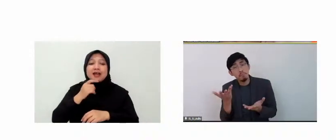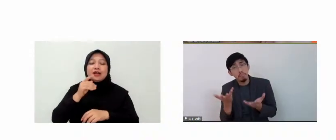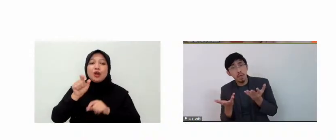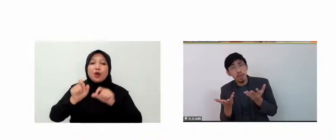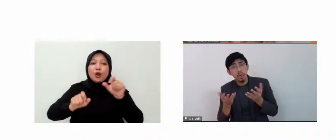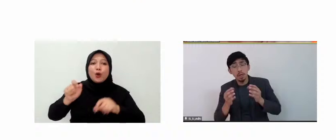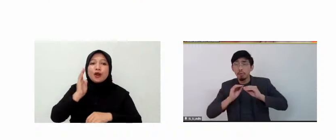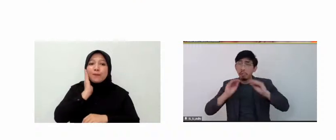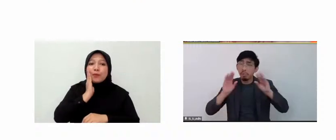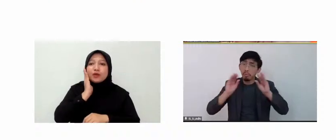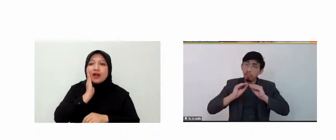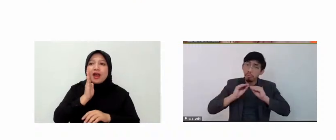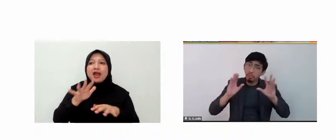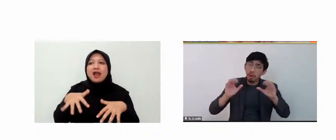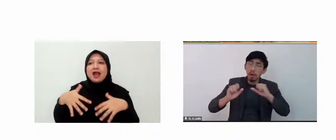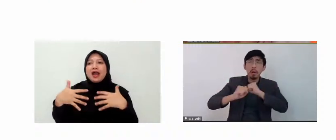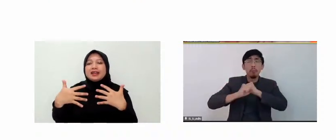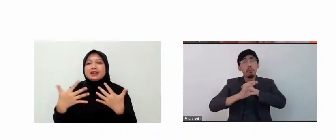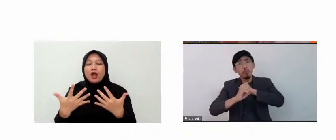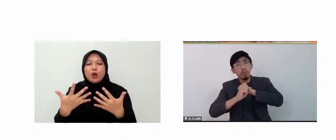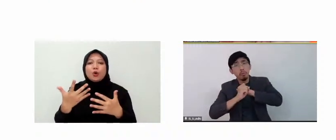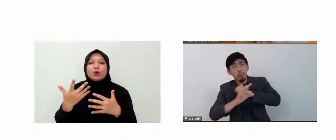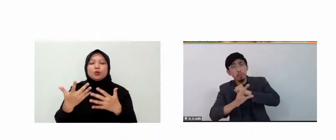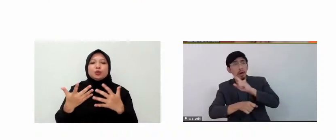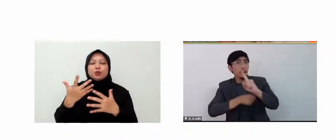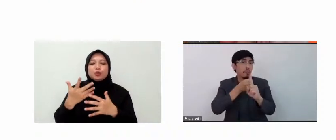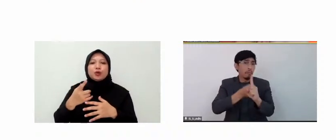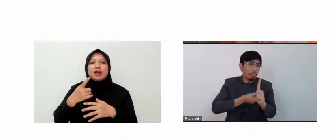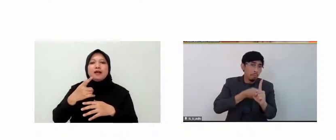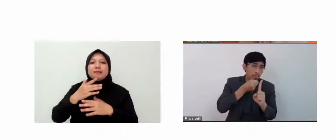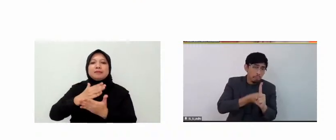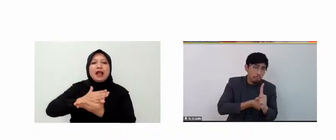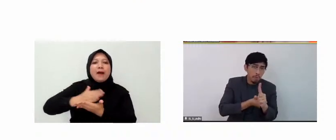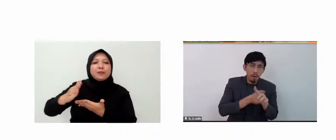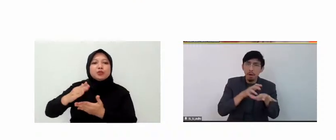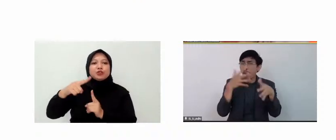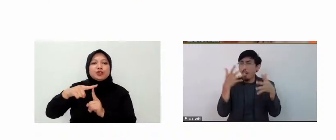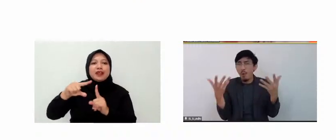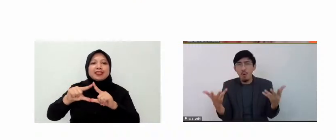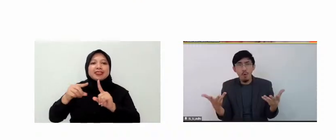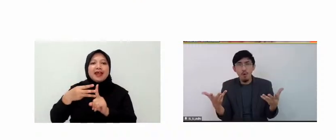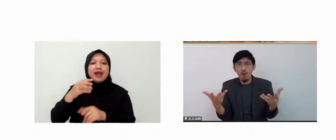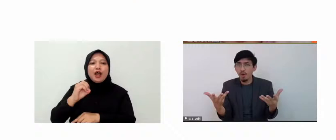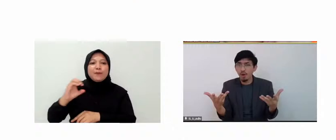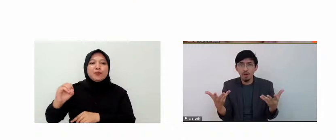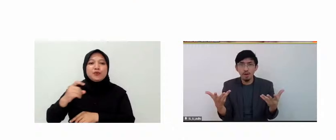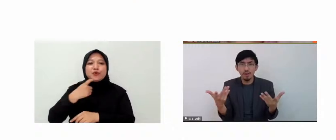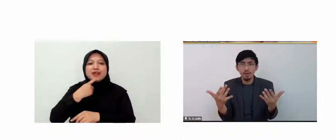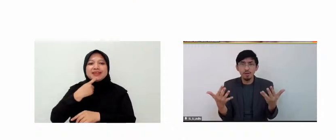to break the taboos regarding menstruation, for example? You can just put your